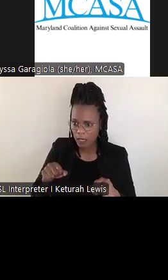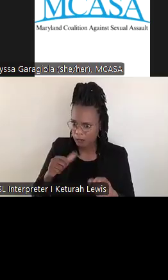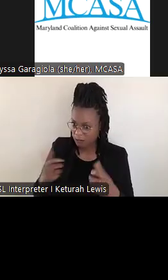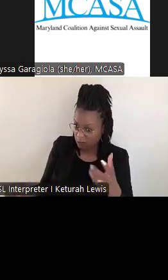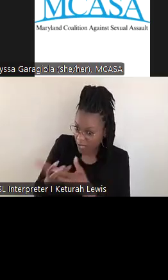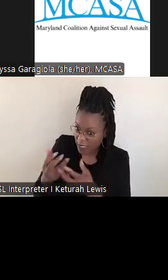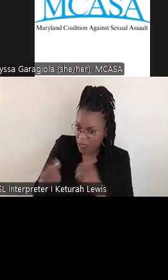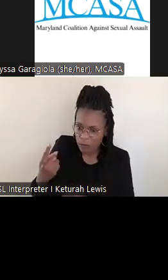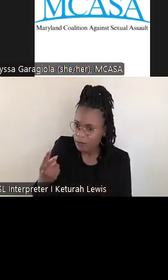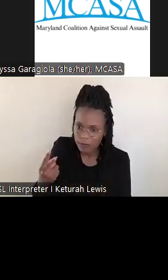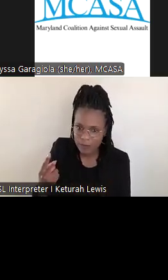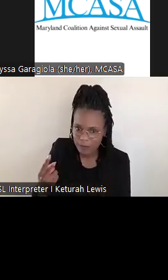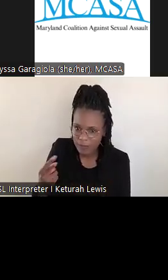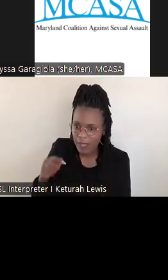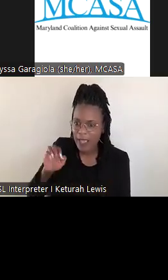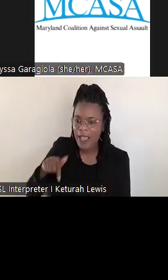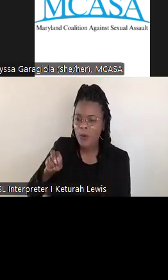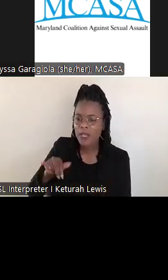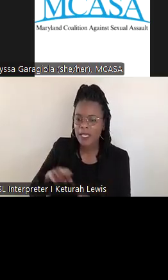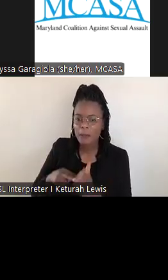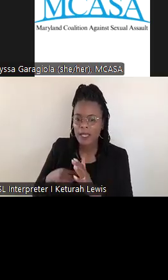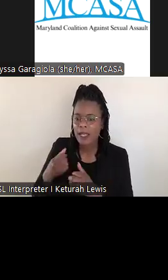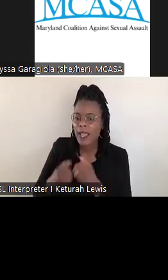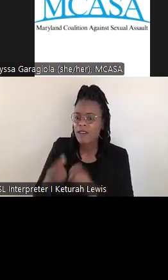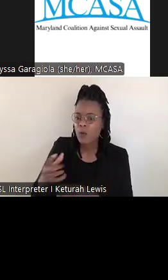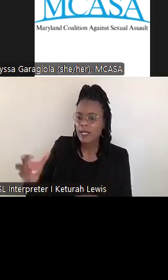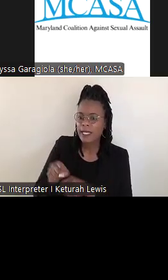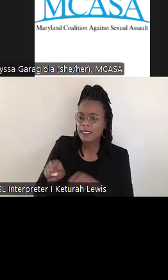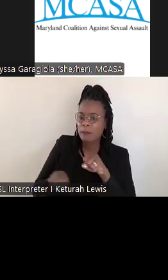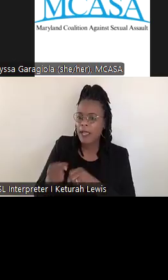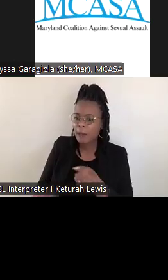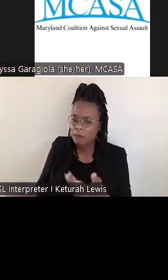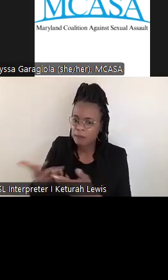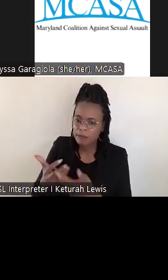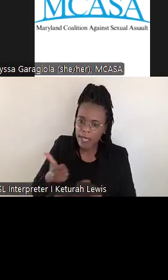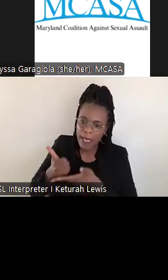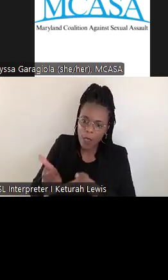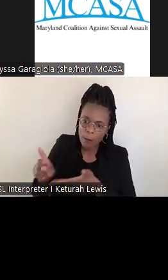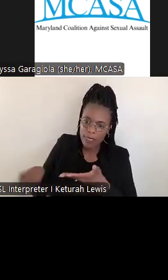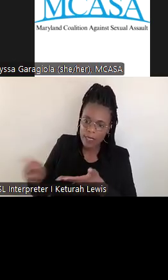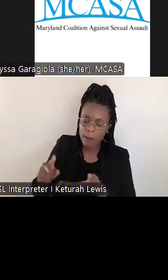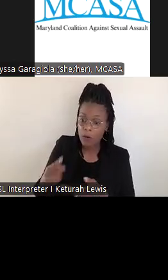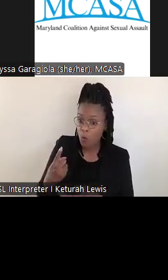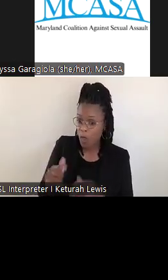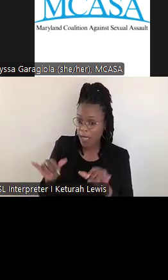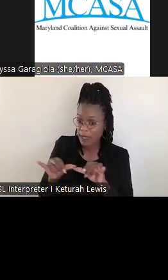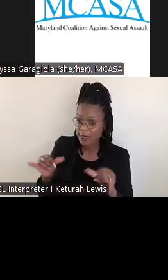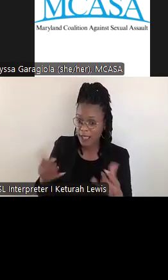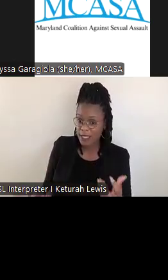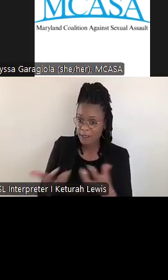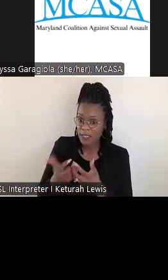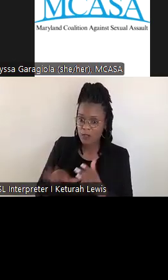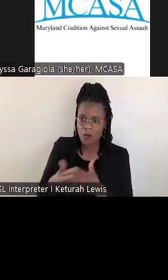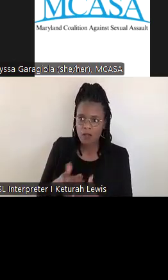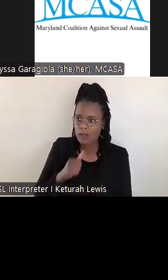But equity is when everyone gets a bike that helps them. So we're not one size fits all, folks. So you may